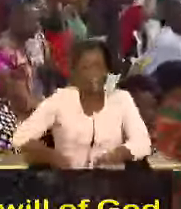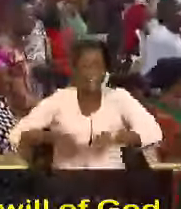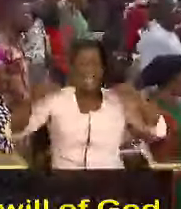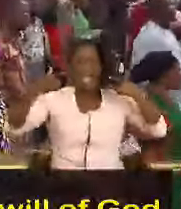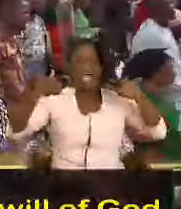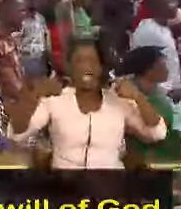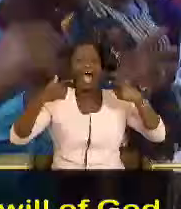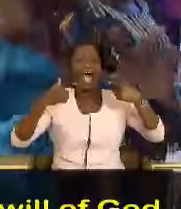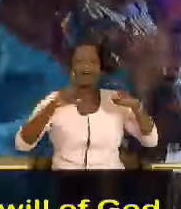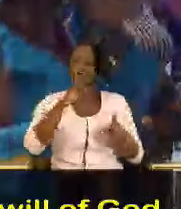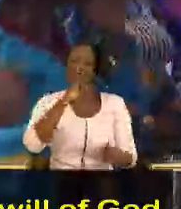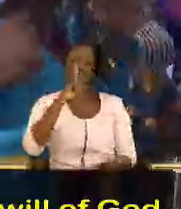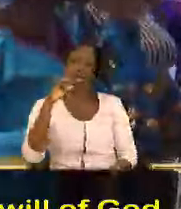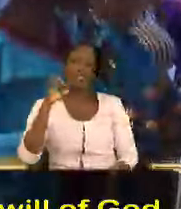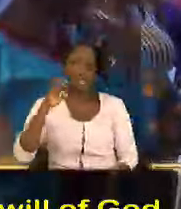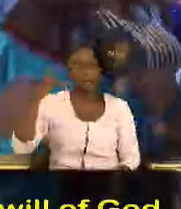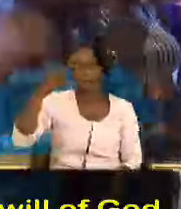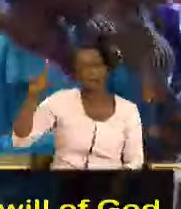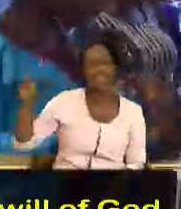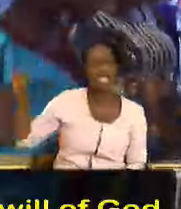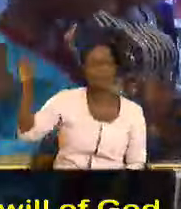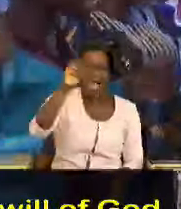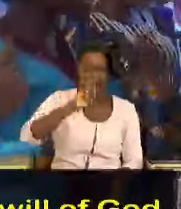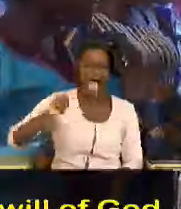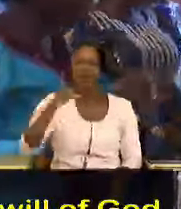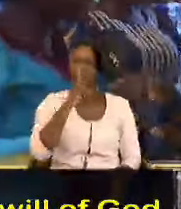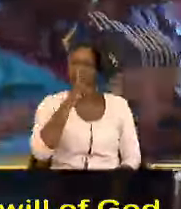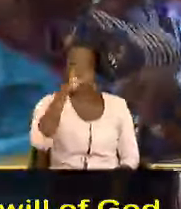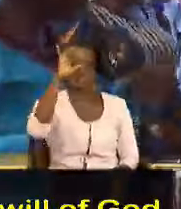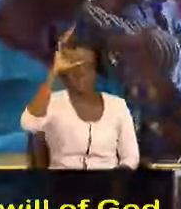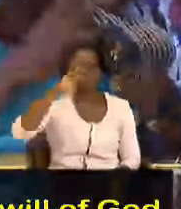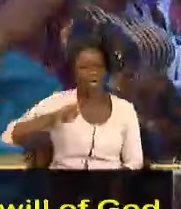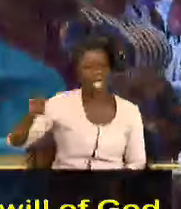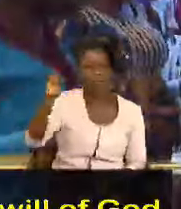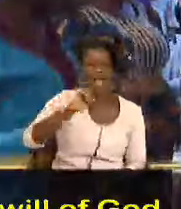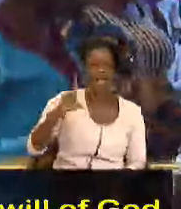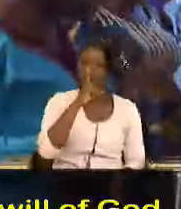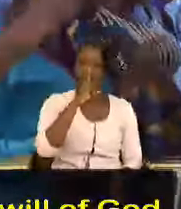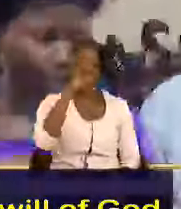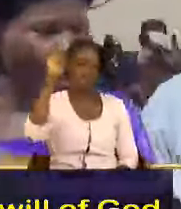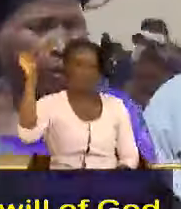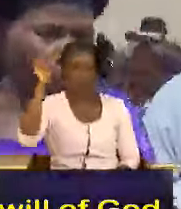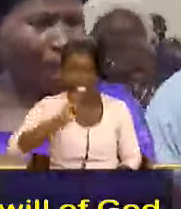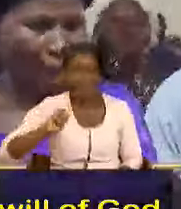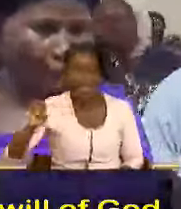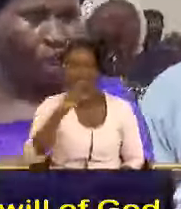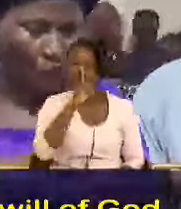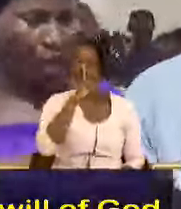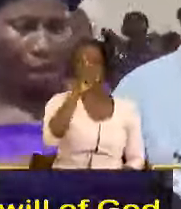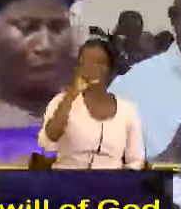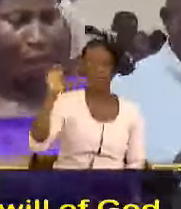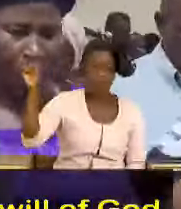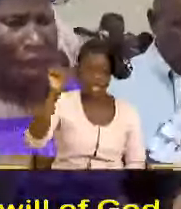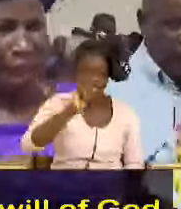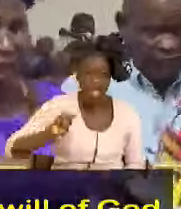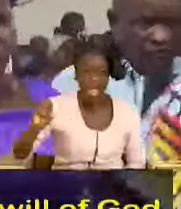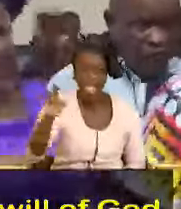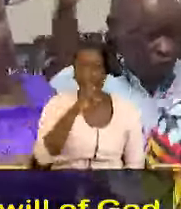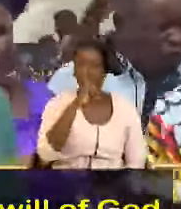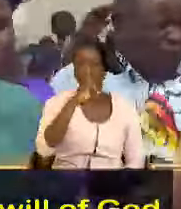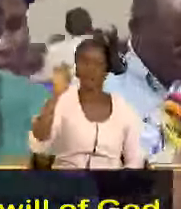life shut up forever shut up forever shut up forever shut up